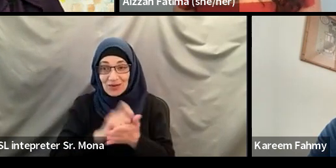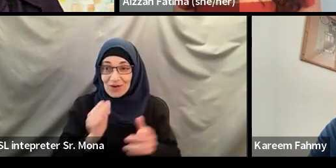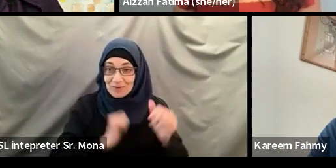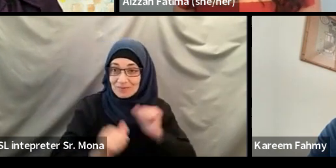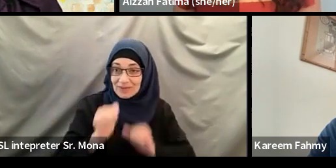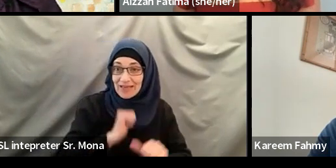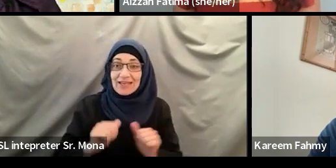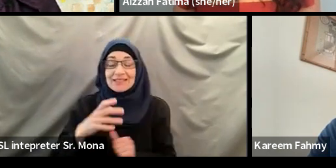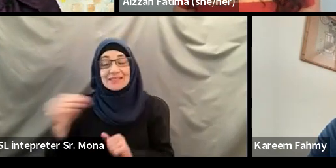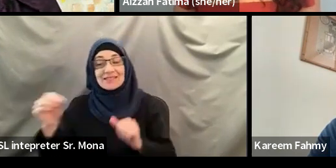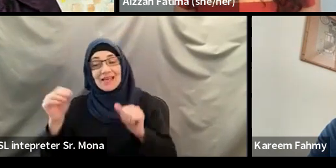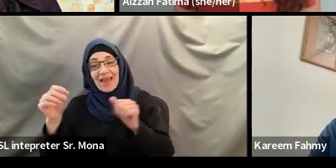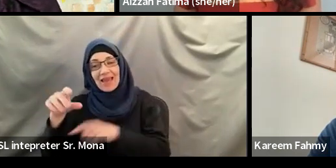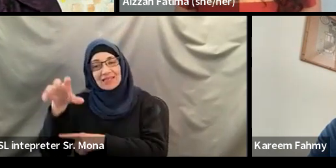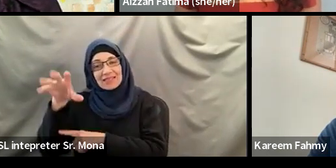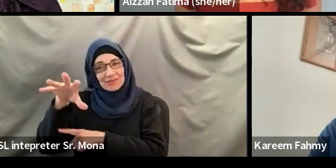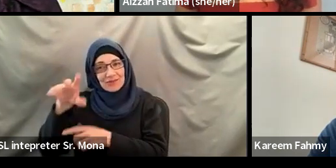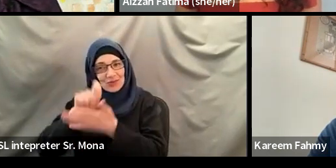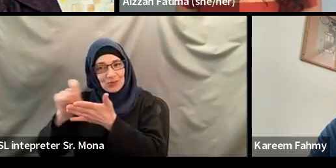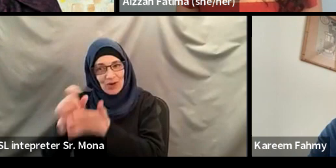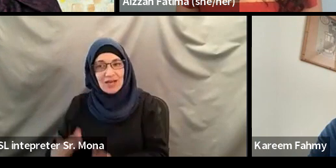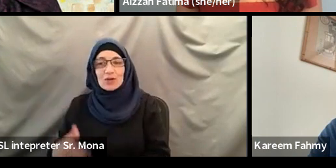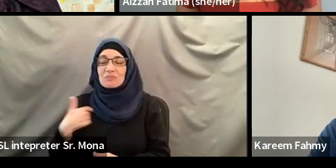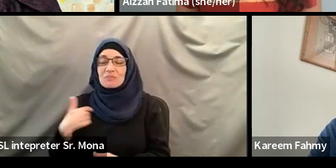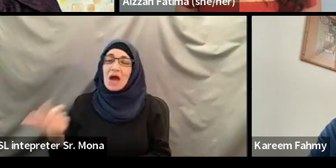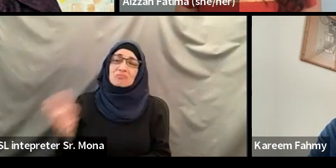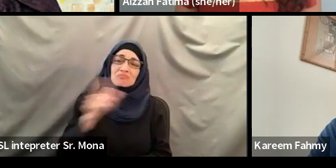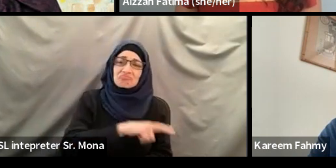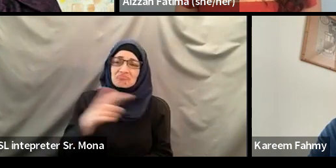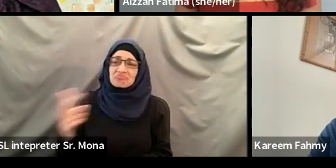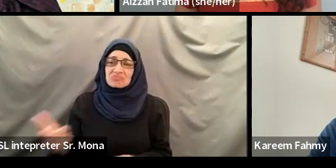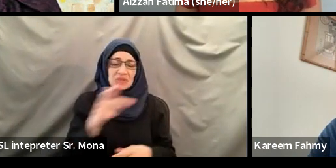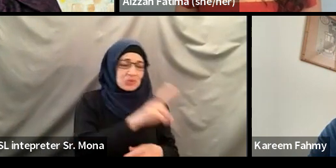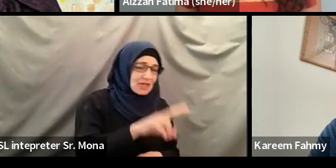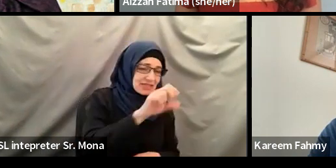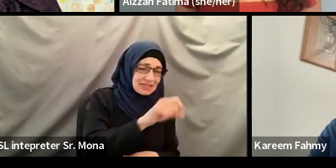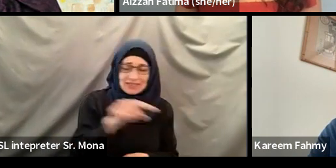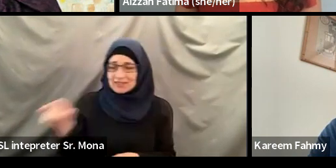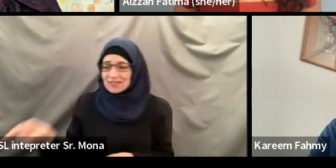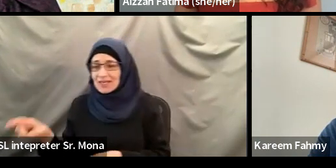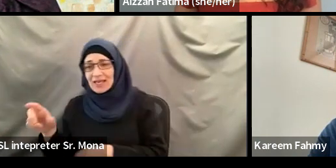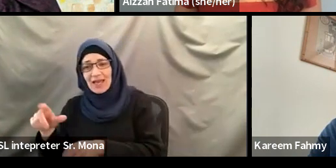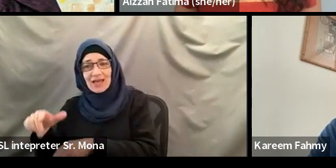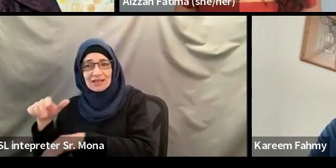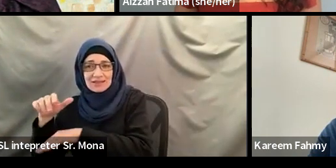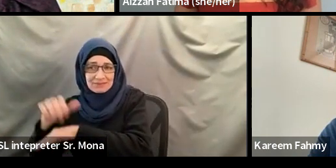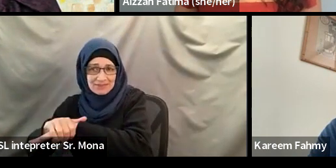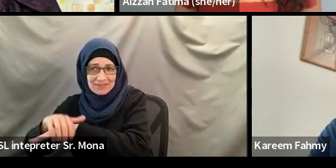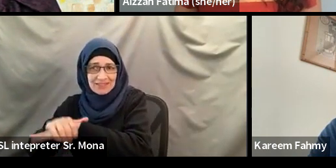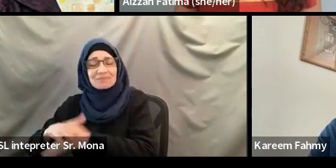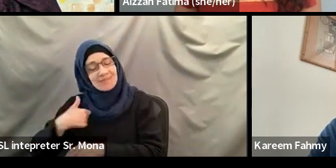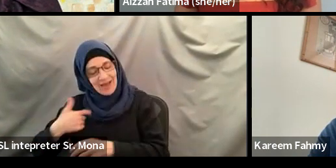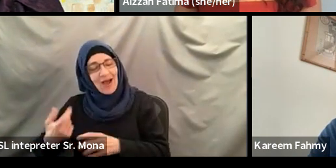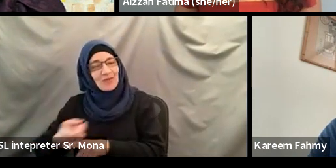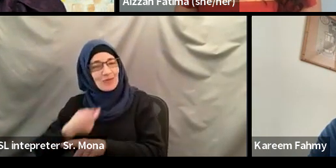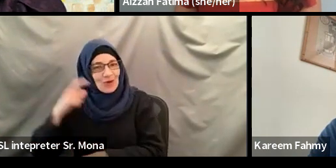myself between both the UK and the US, but currently speaking to you from London.